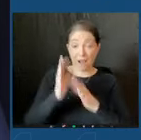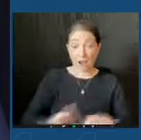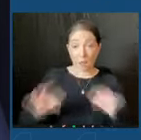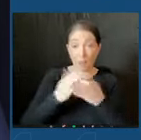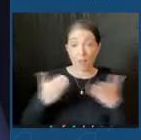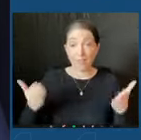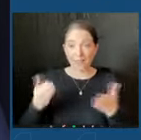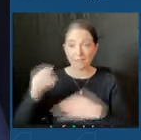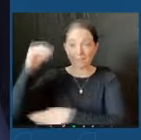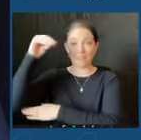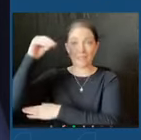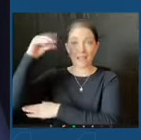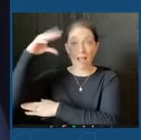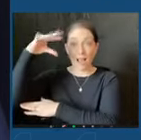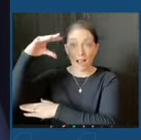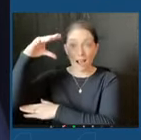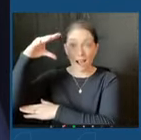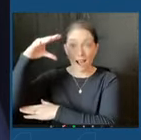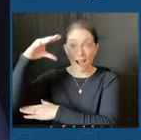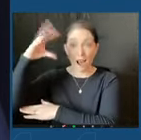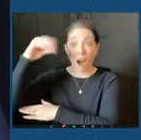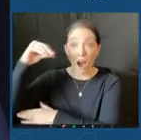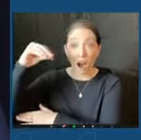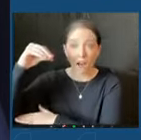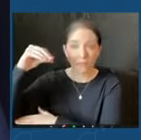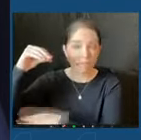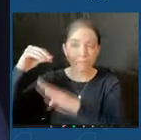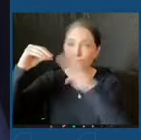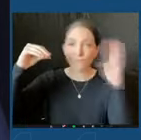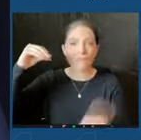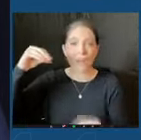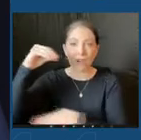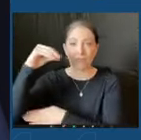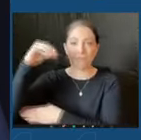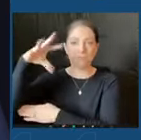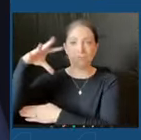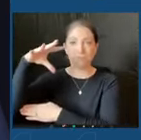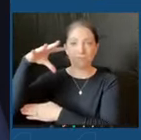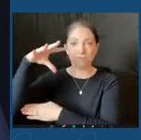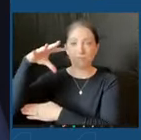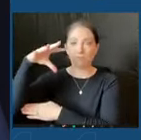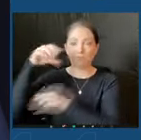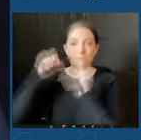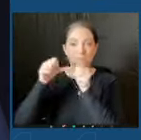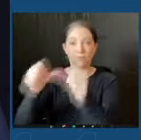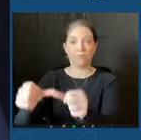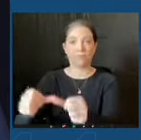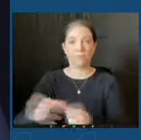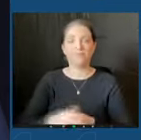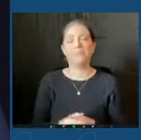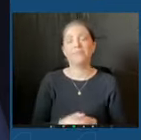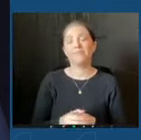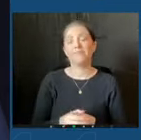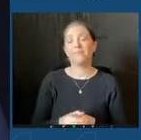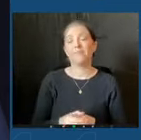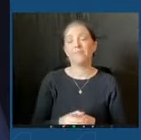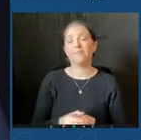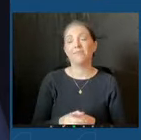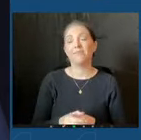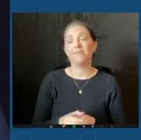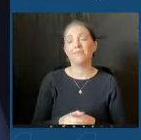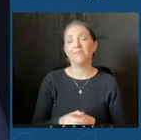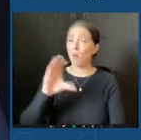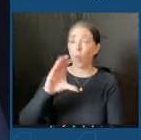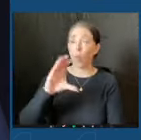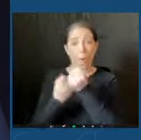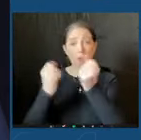off. And I am grateful to the co-sponsor in the Senate.